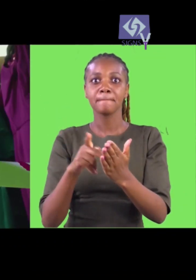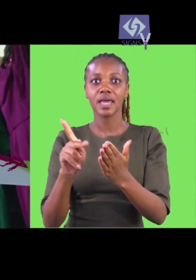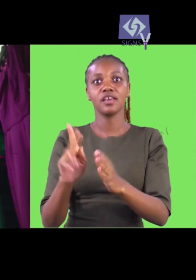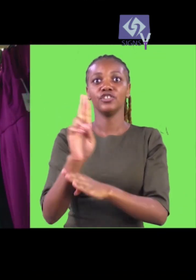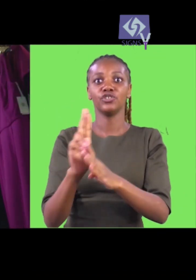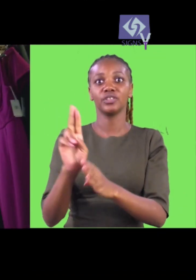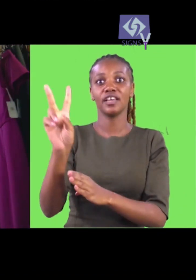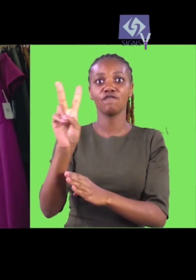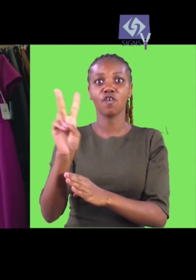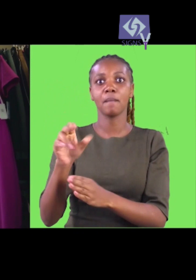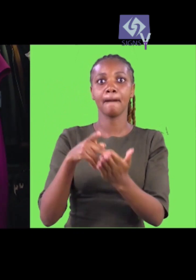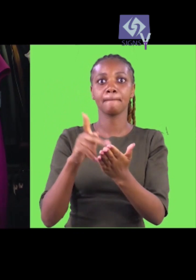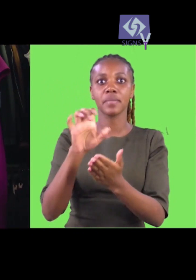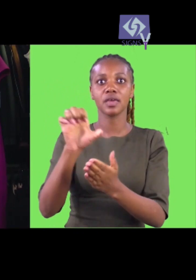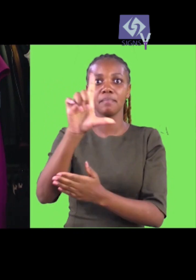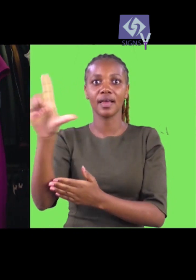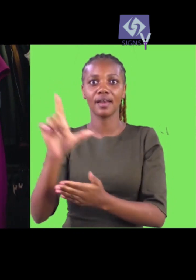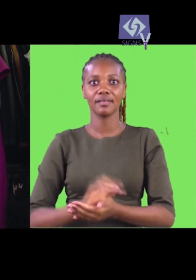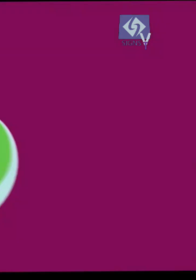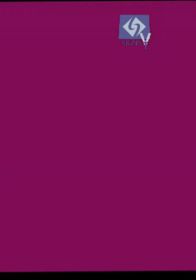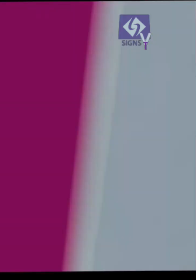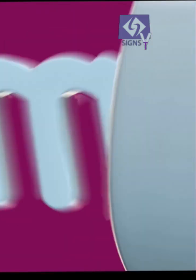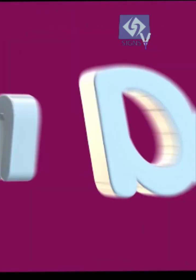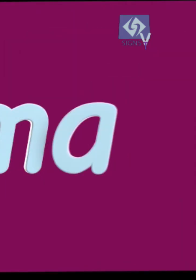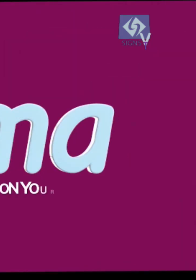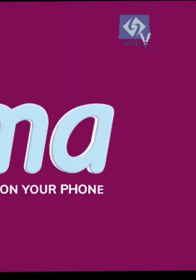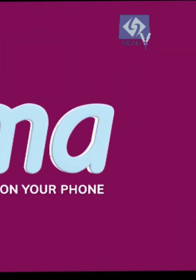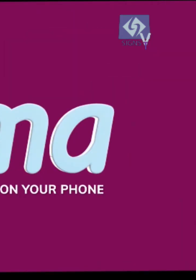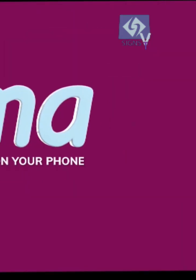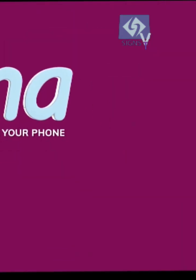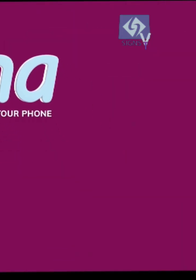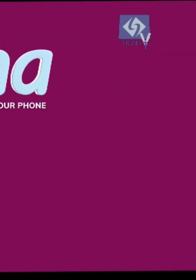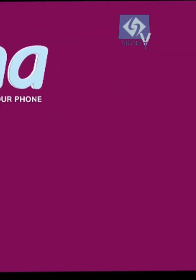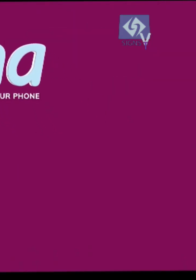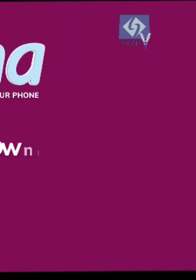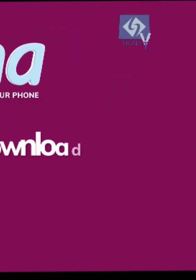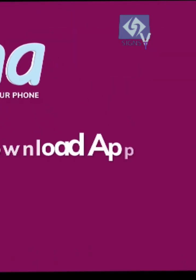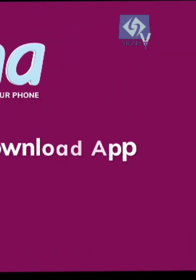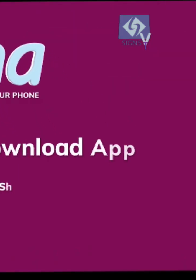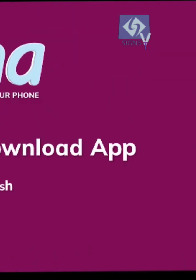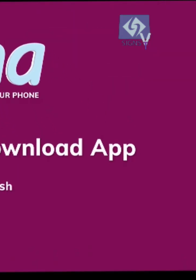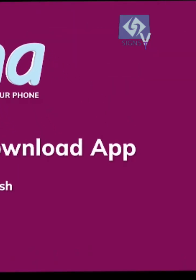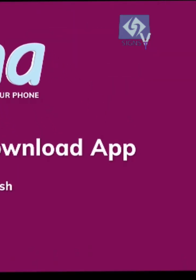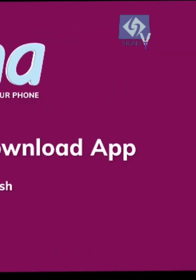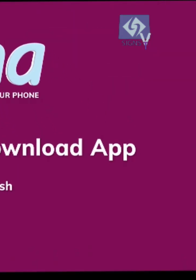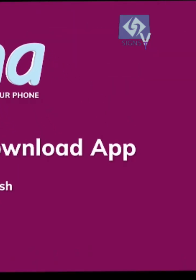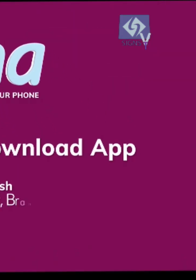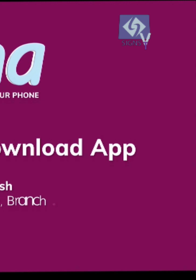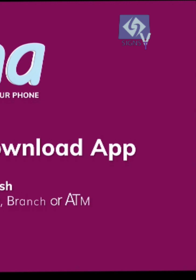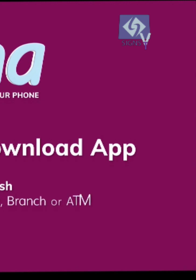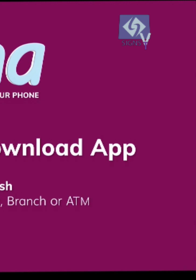The new mobile money service imefika. Vuma ni wallet yako ya kurahisisha. Sort mother na mzae na Vuma.